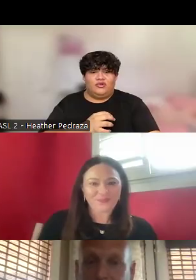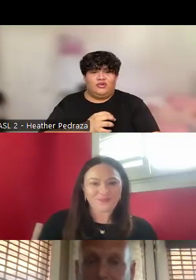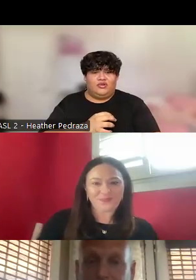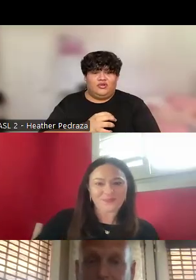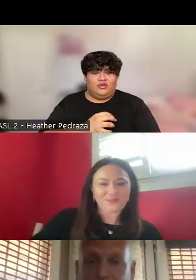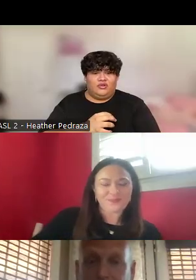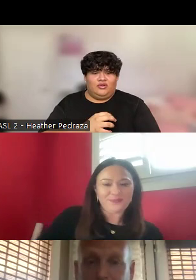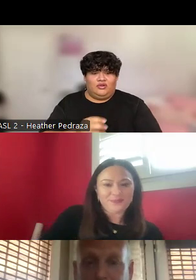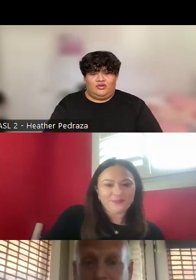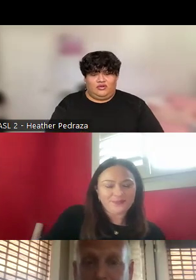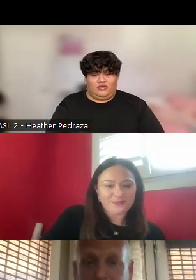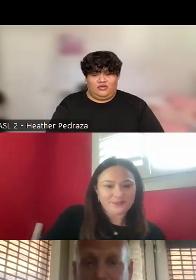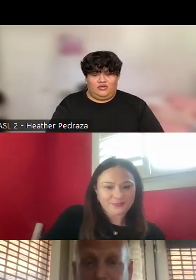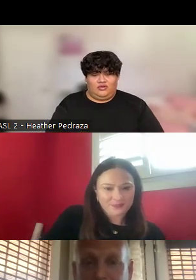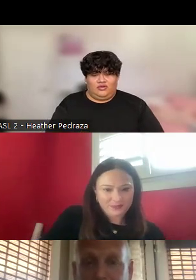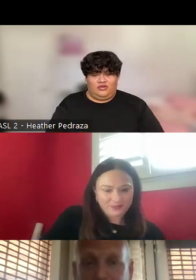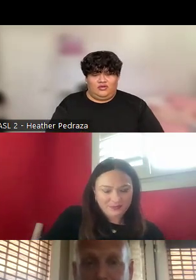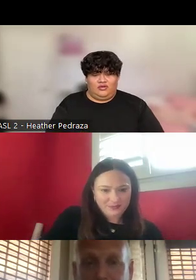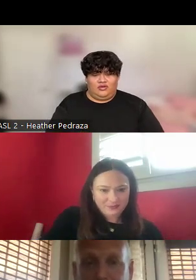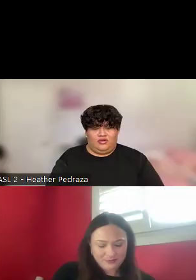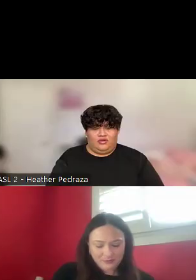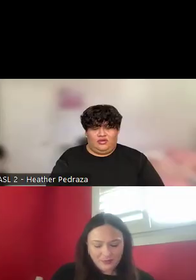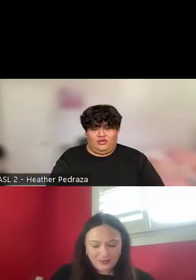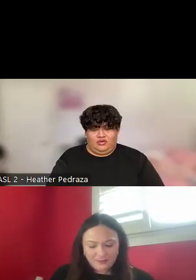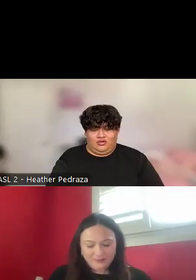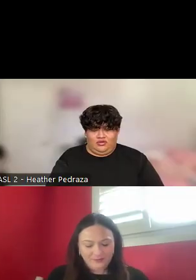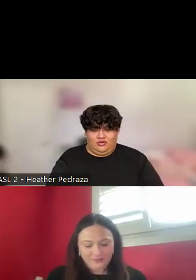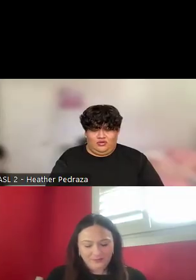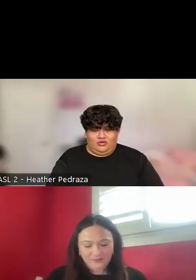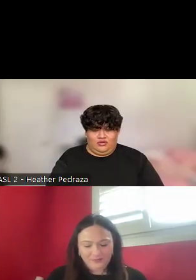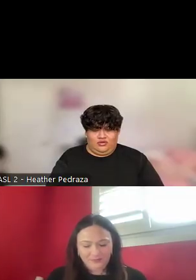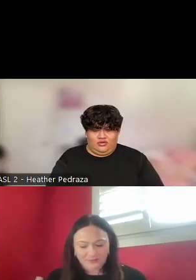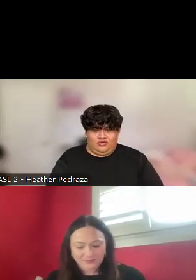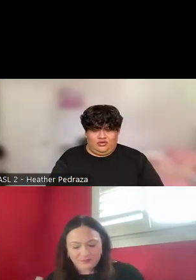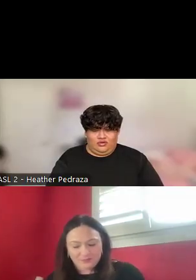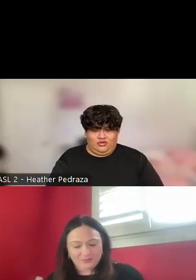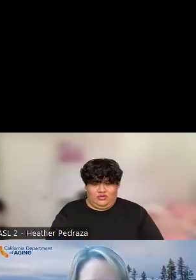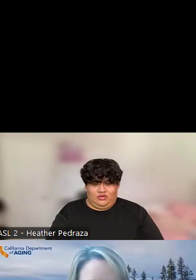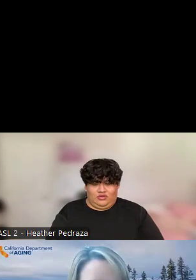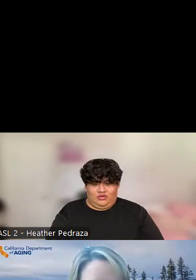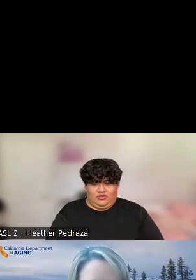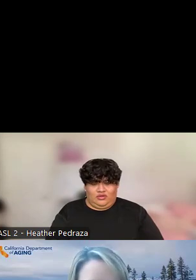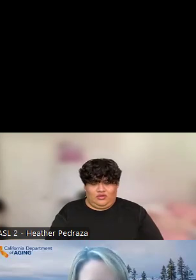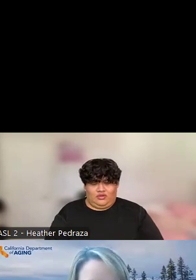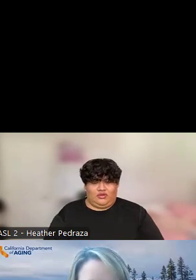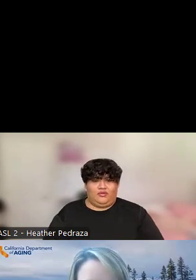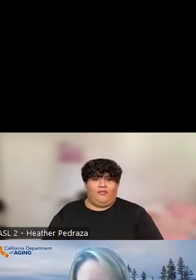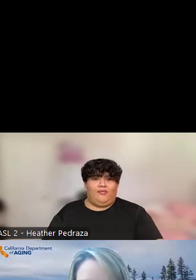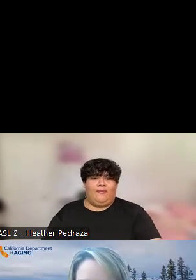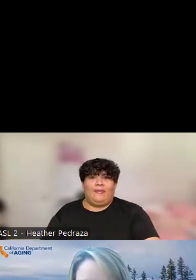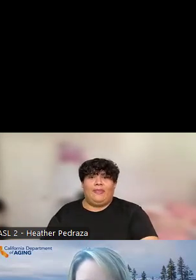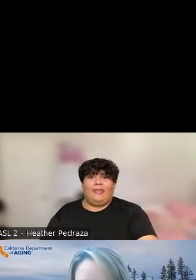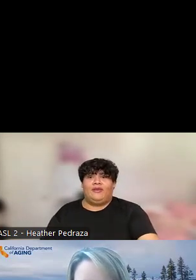Well, thank you so much. This has just been an incredible meeting, and it's so amazing to see all of our new members just jumping in. And